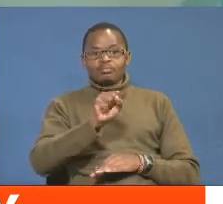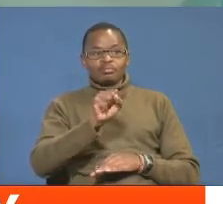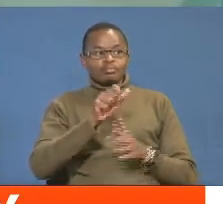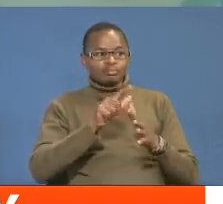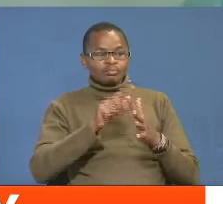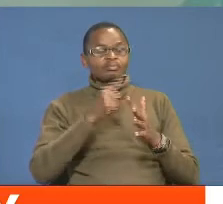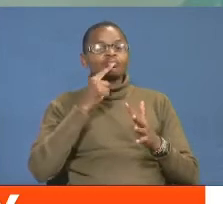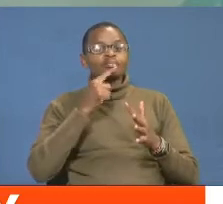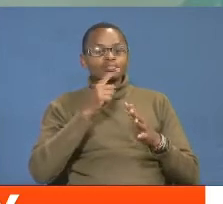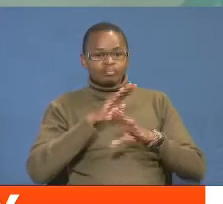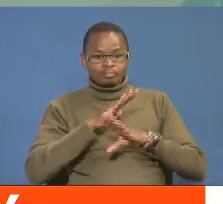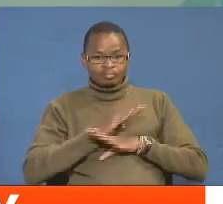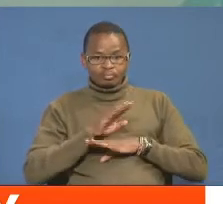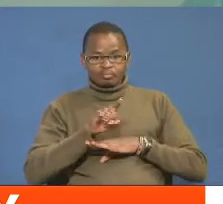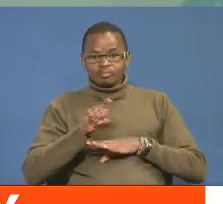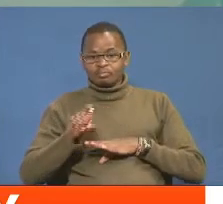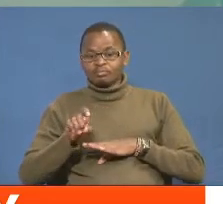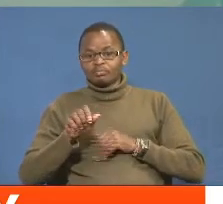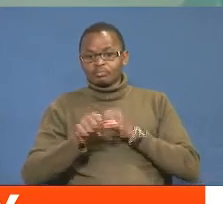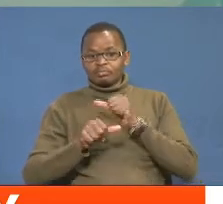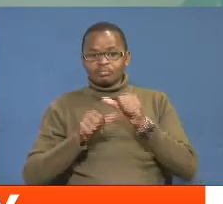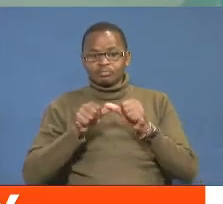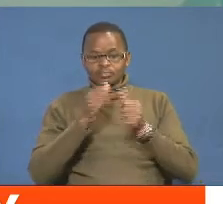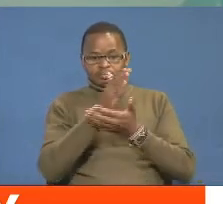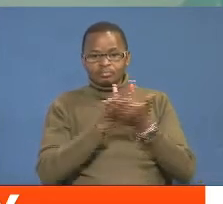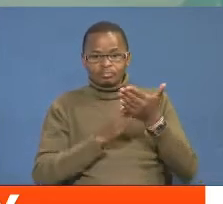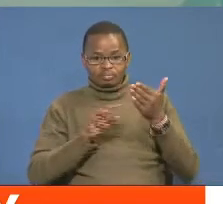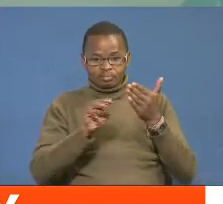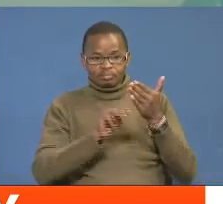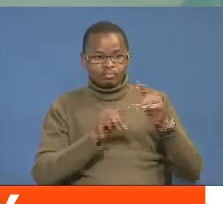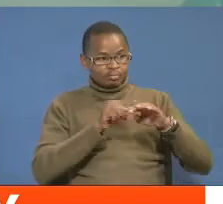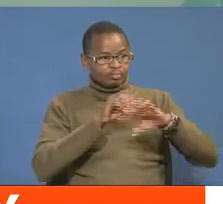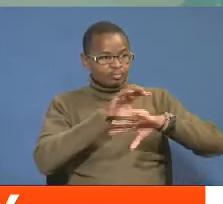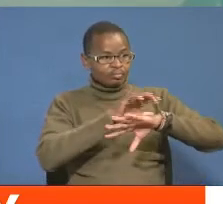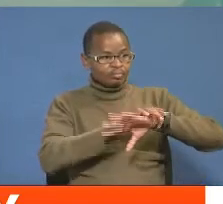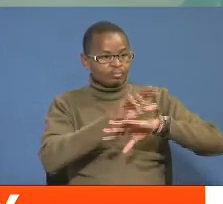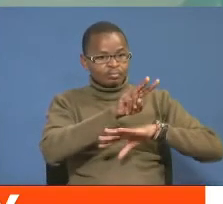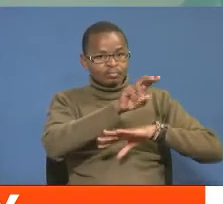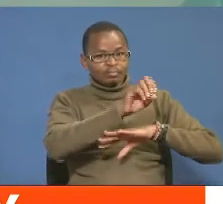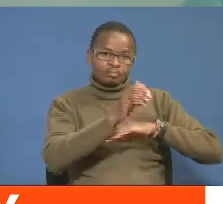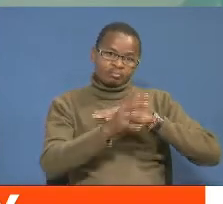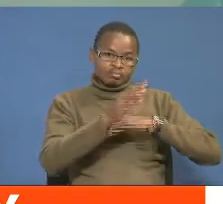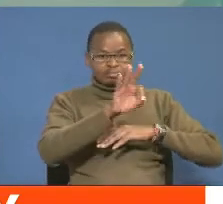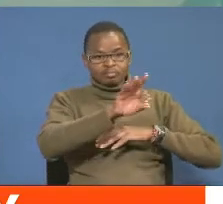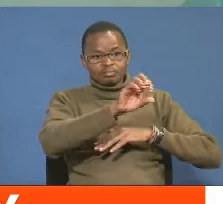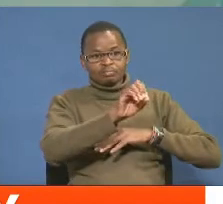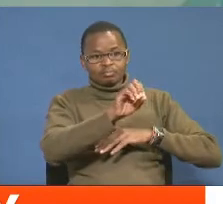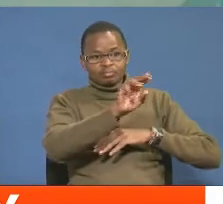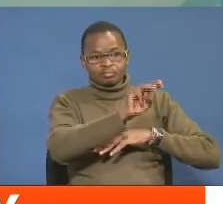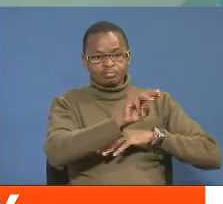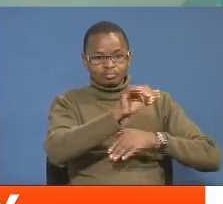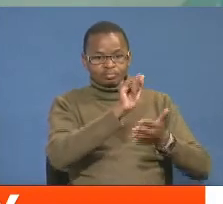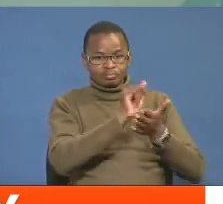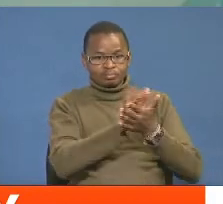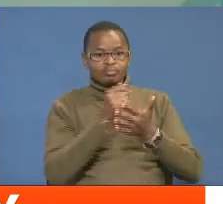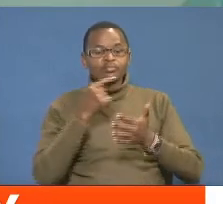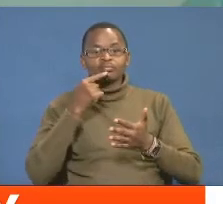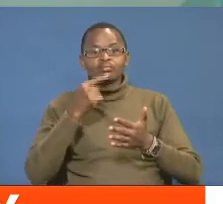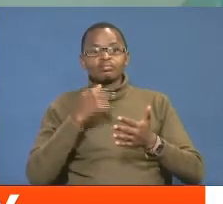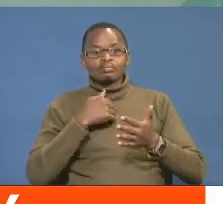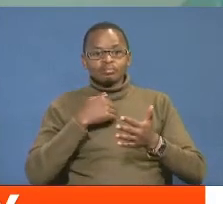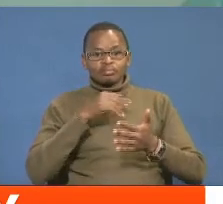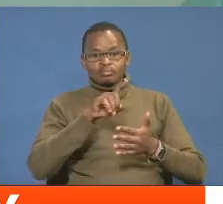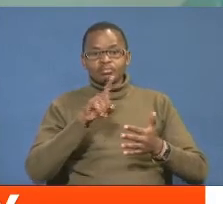you can see that this is enough to vaccinate about 500,000 people. We need to get up to 20, at least 30 million people so that we can say that we've